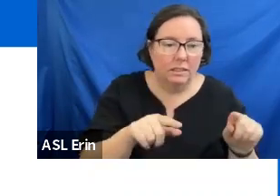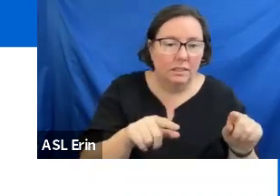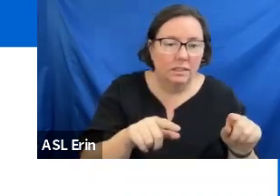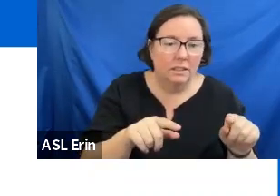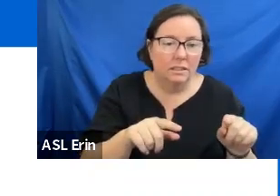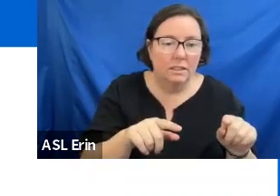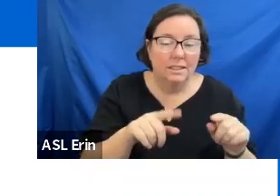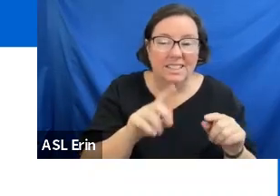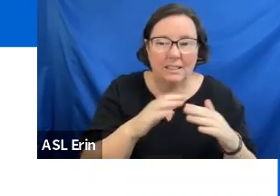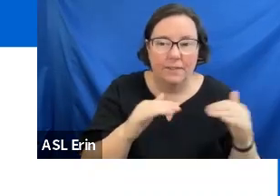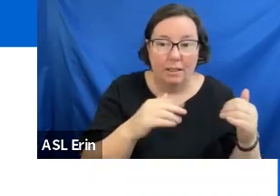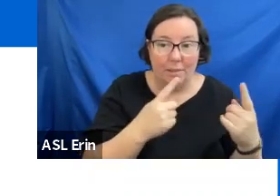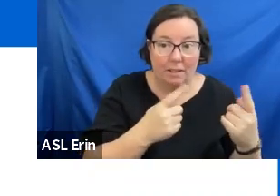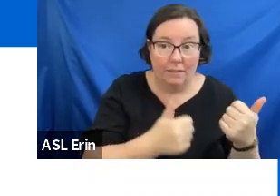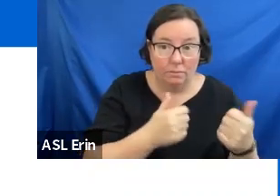development level.